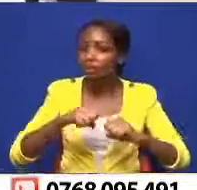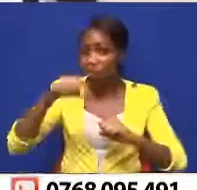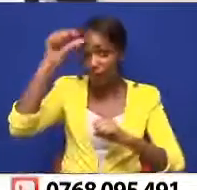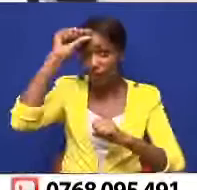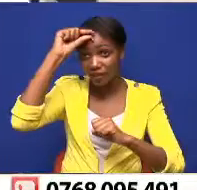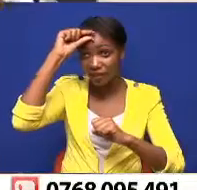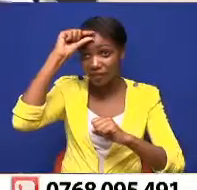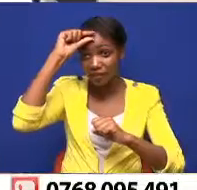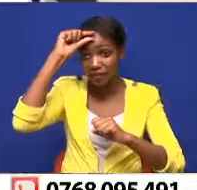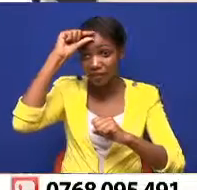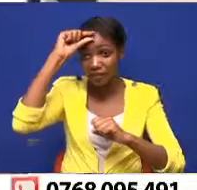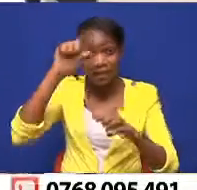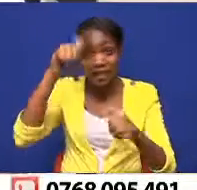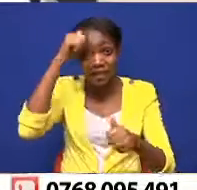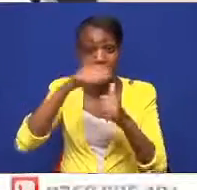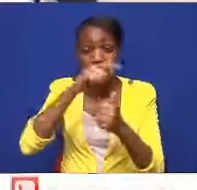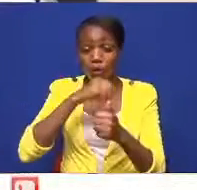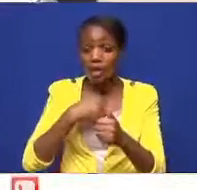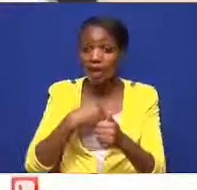because we have already received